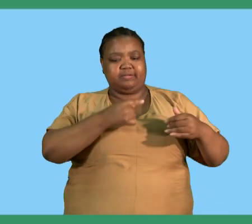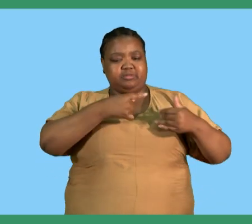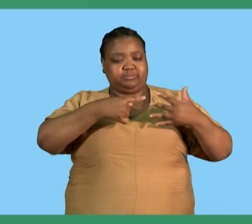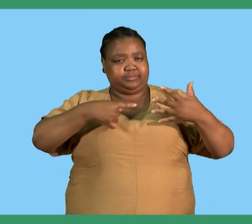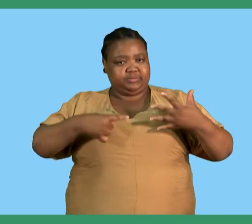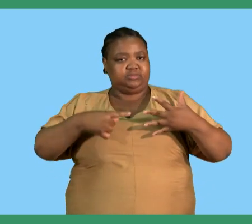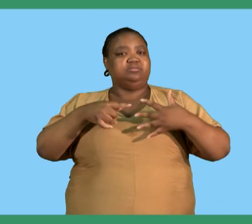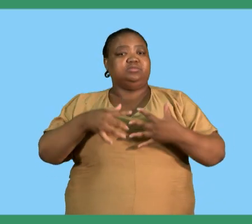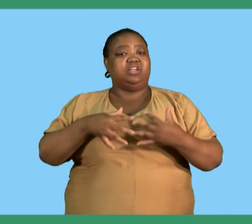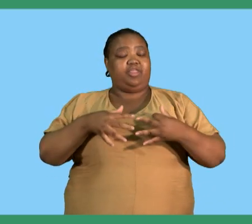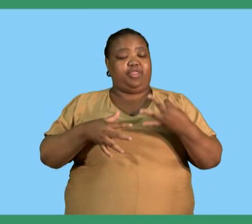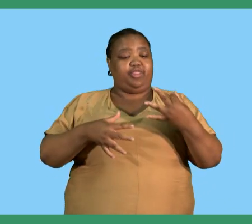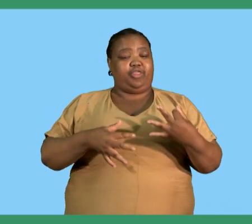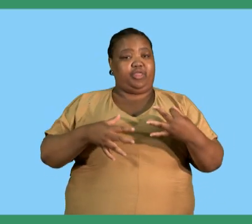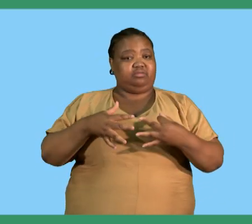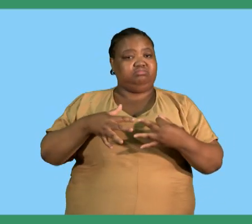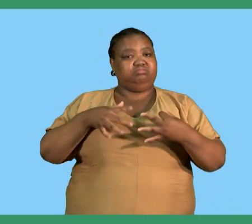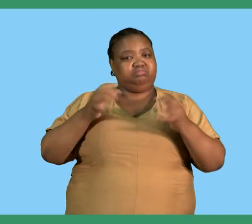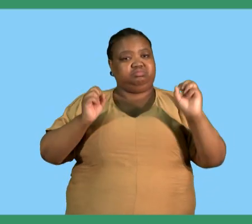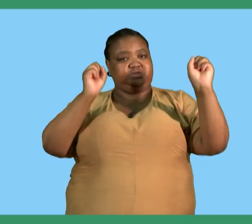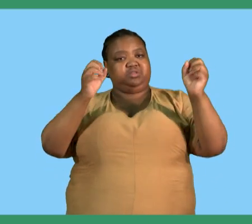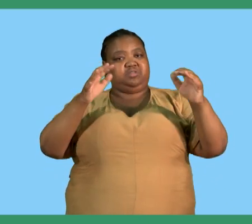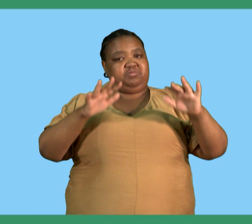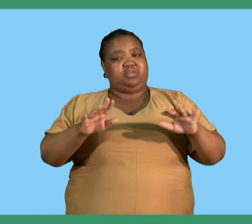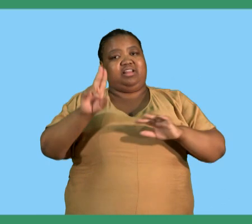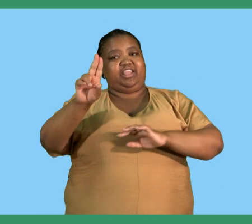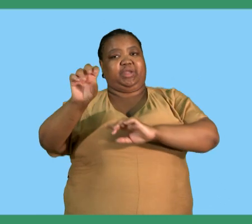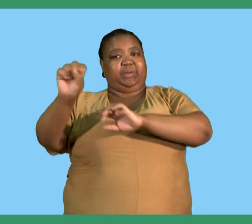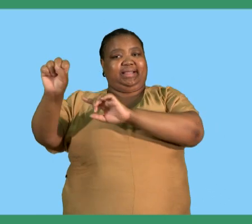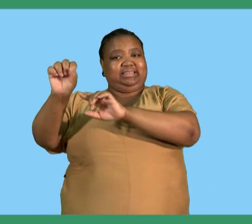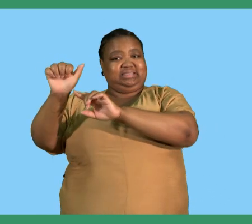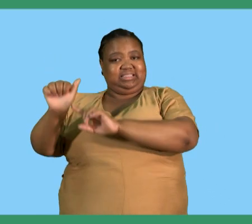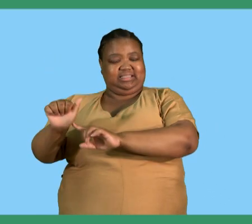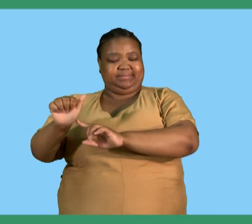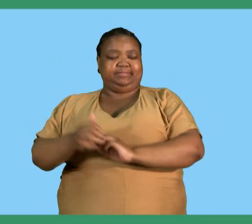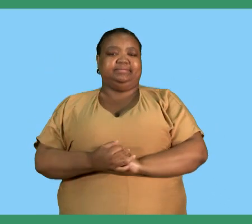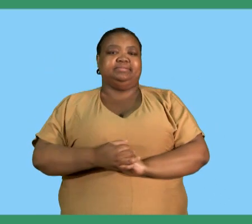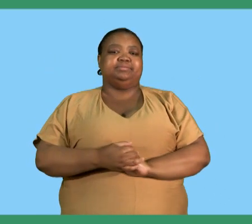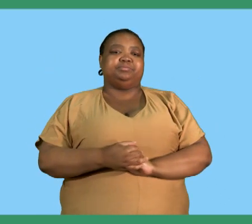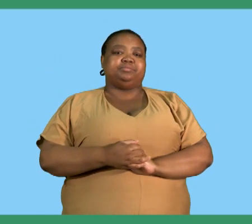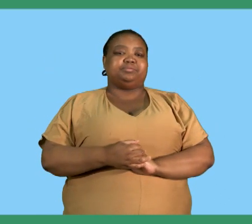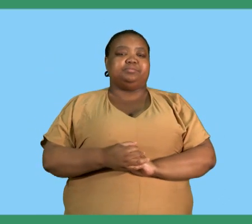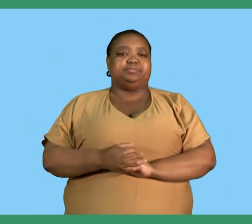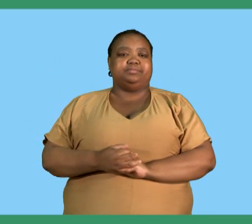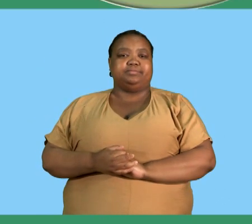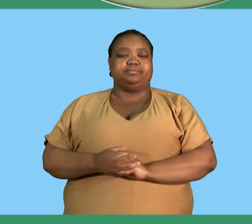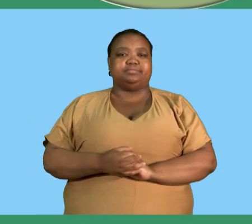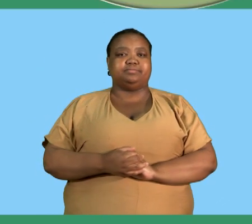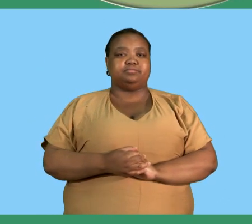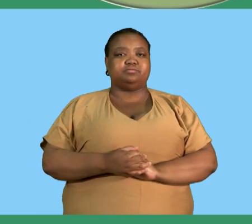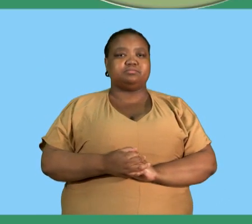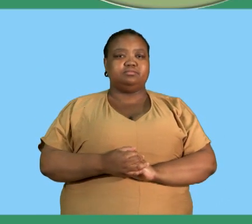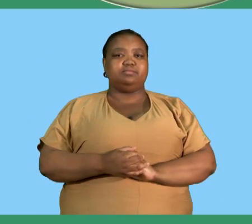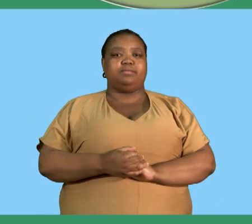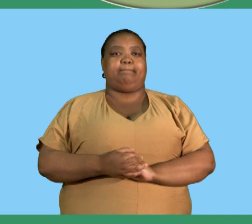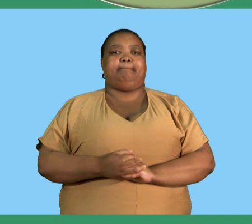three top unprofessional business practices. Again, I said it's USA. Right, then we move on.